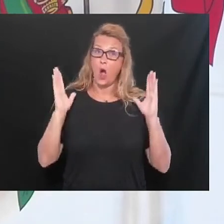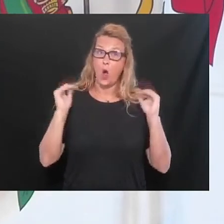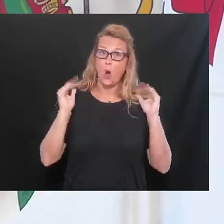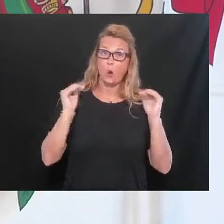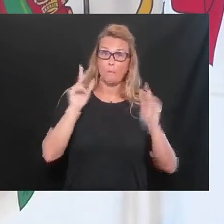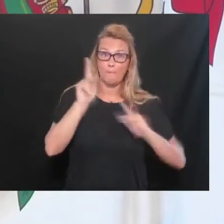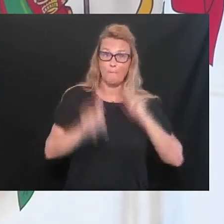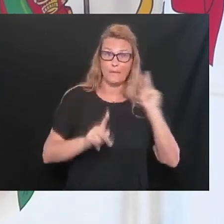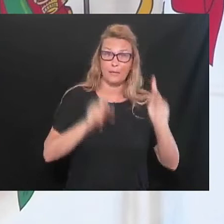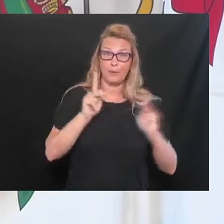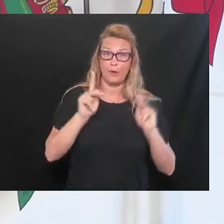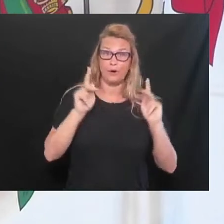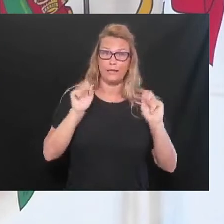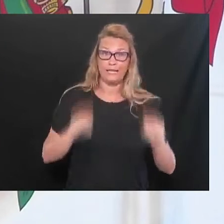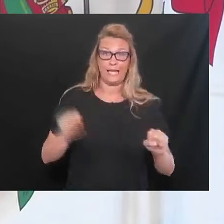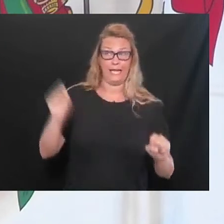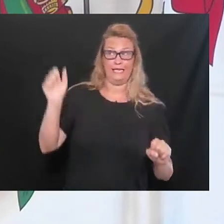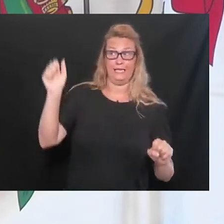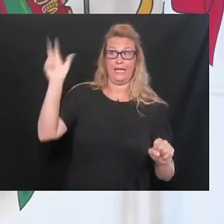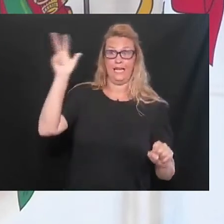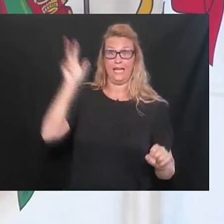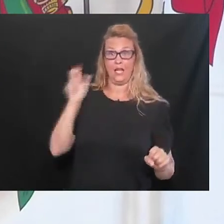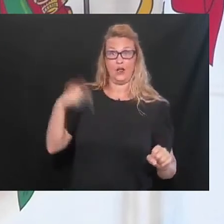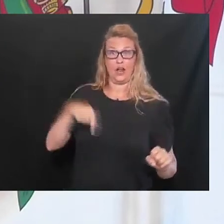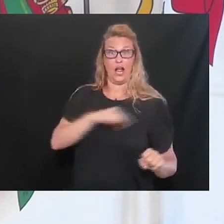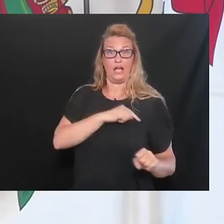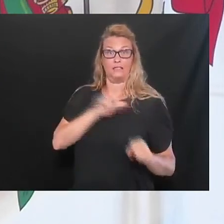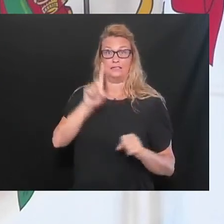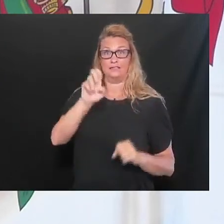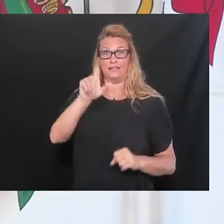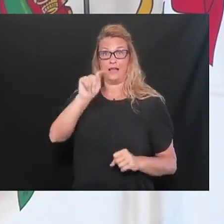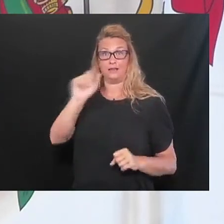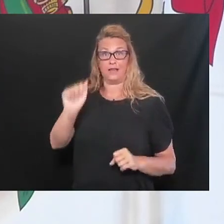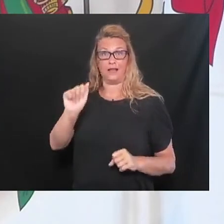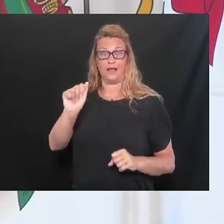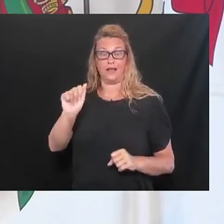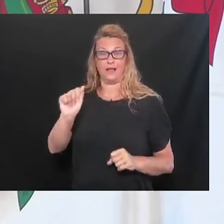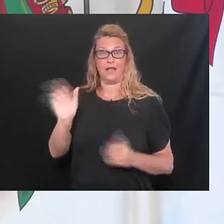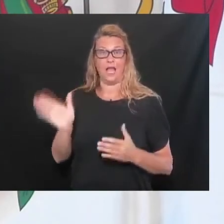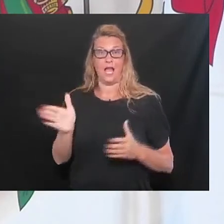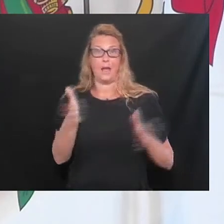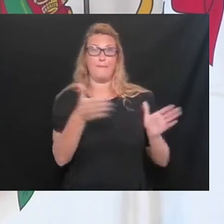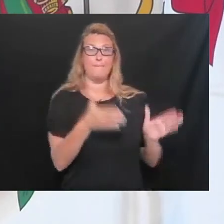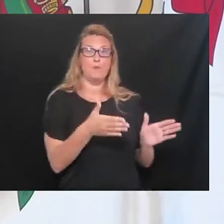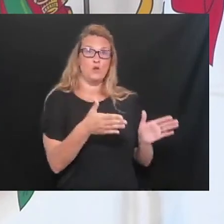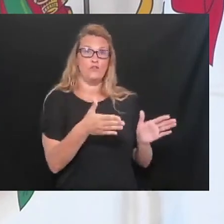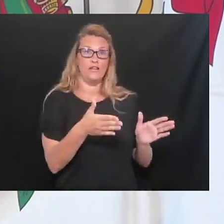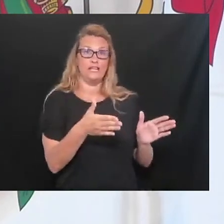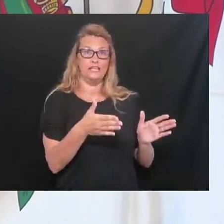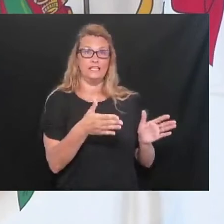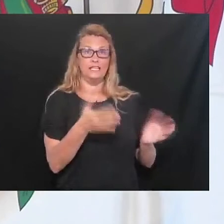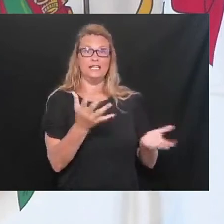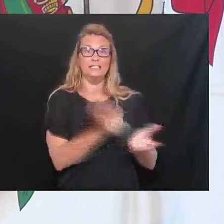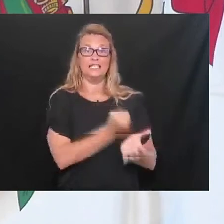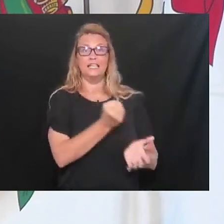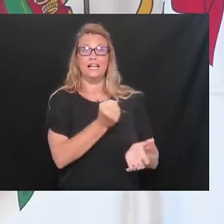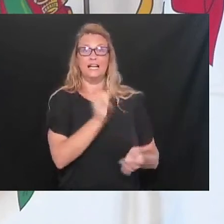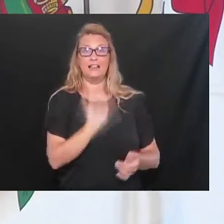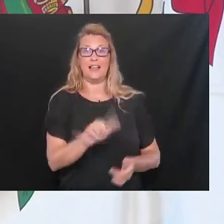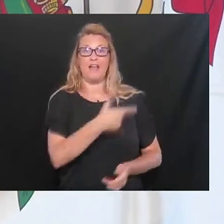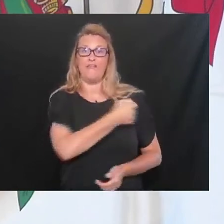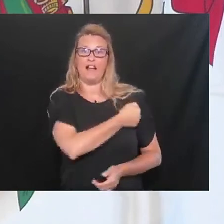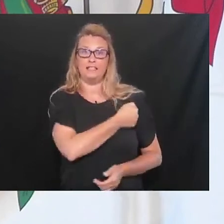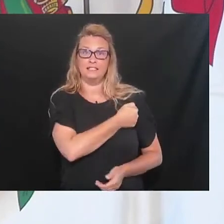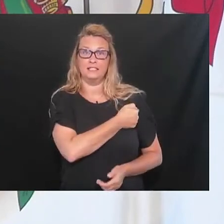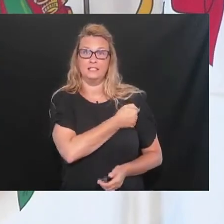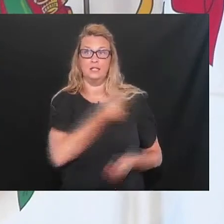are hearing us, you know, with this Delta variant and moving towards getting themselves vaccinated. But we've